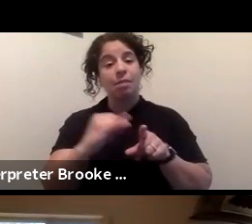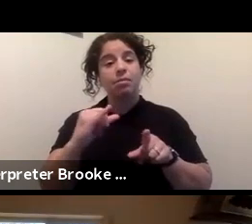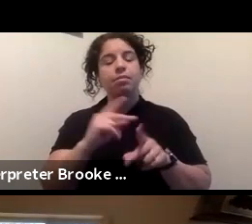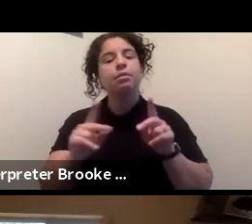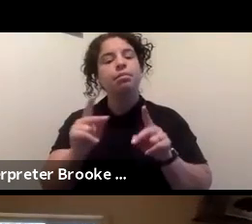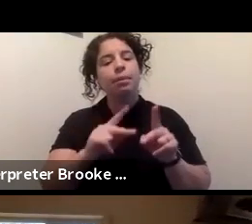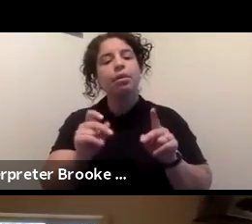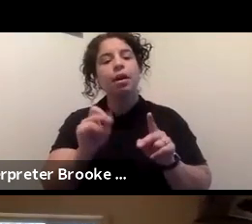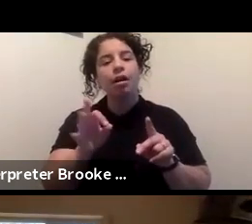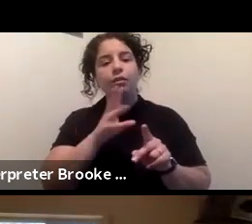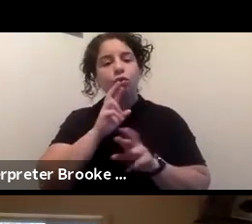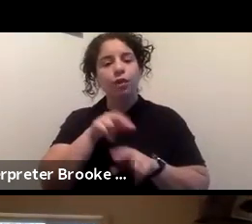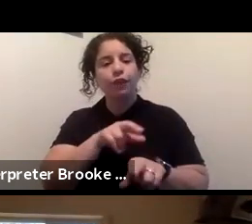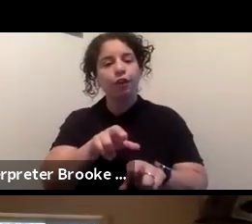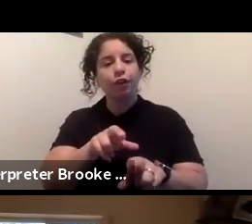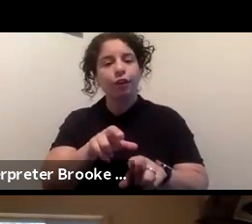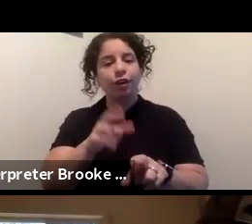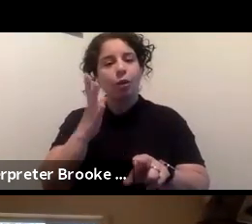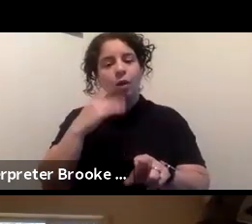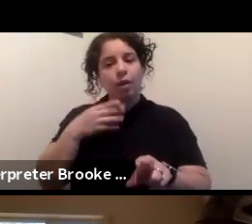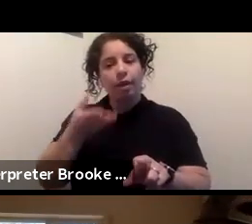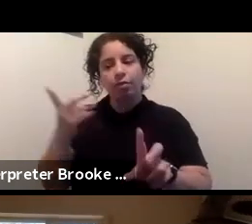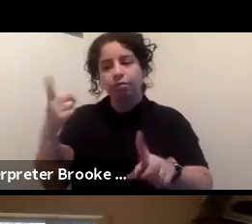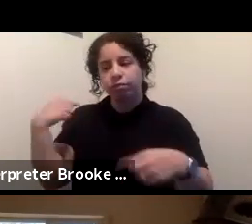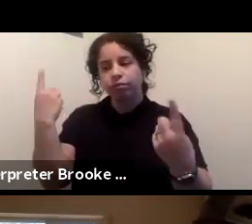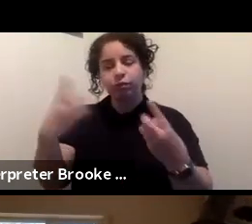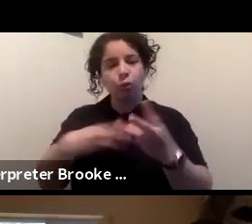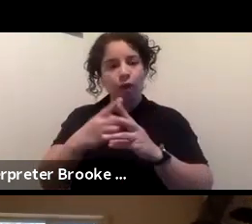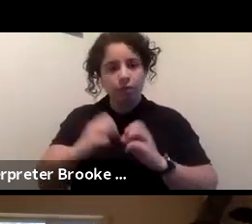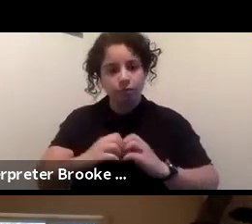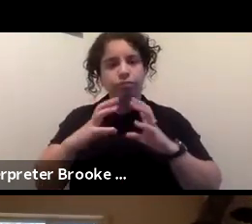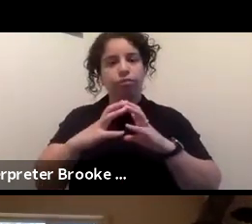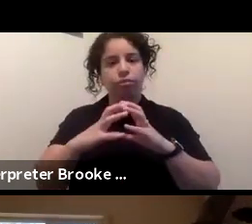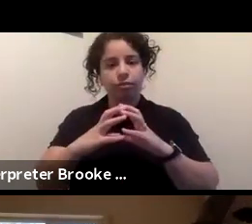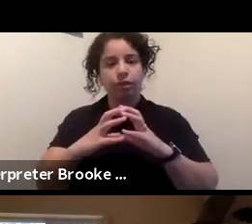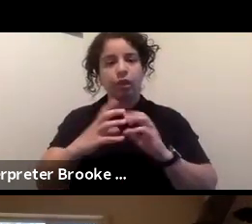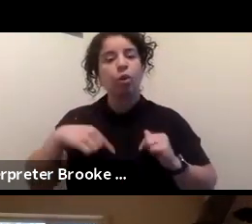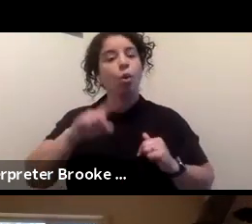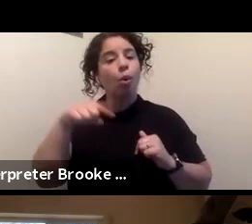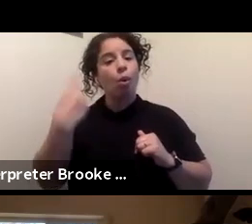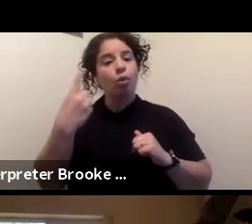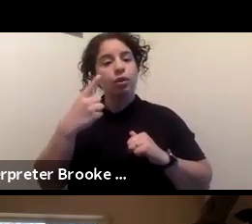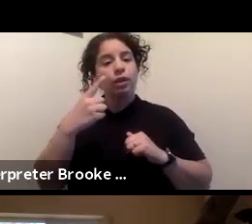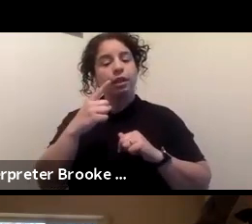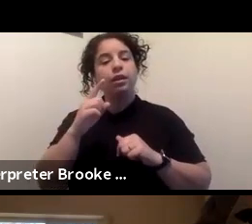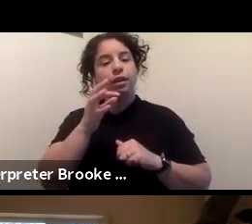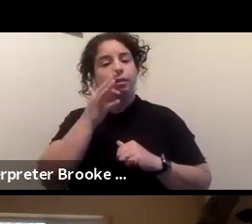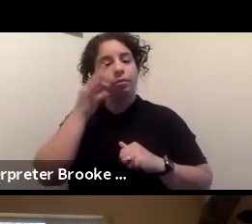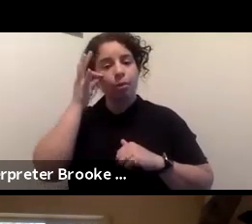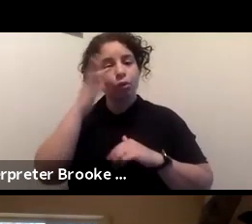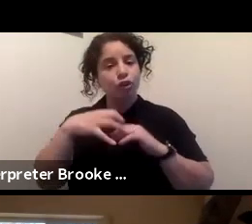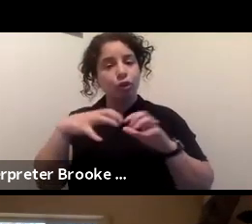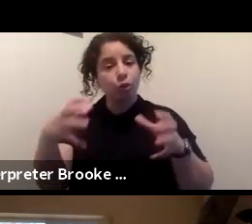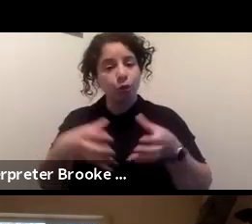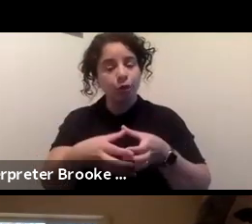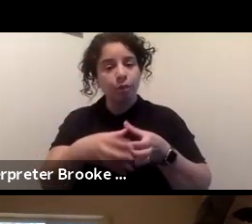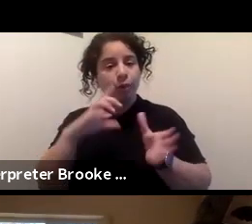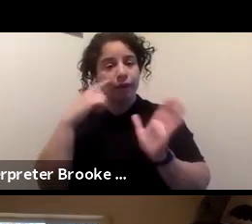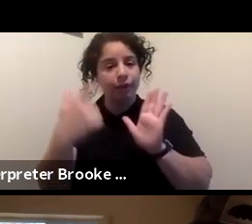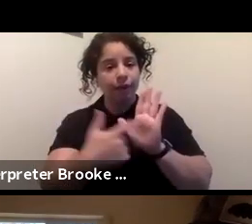the world began. We are the only federally recognized tribe in the state of South Carolina and one of two in North